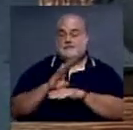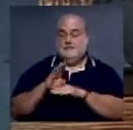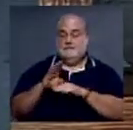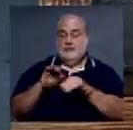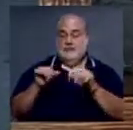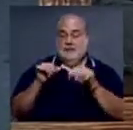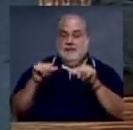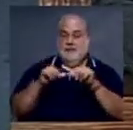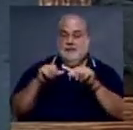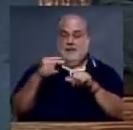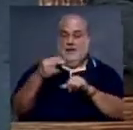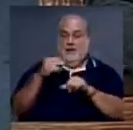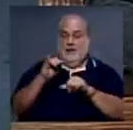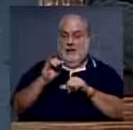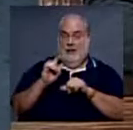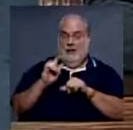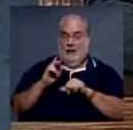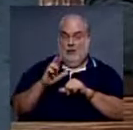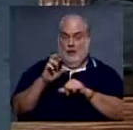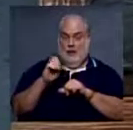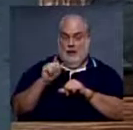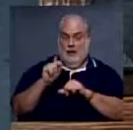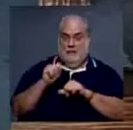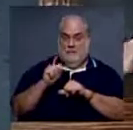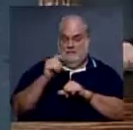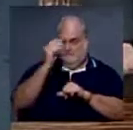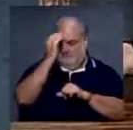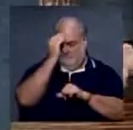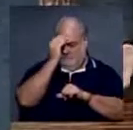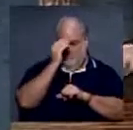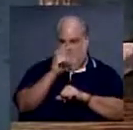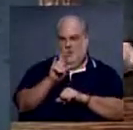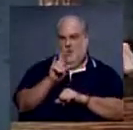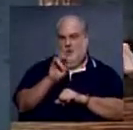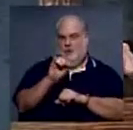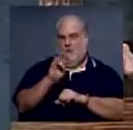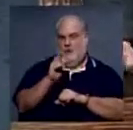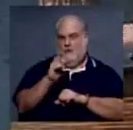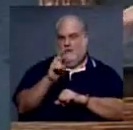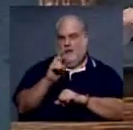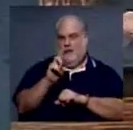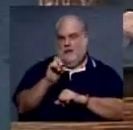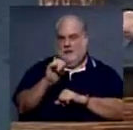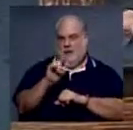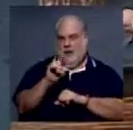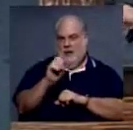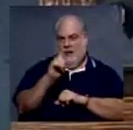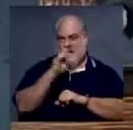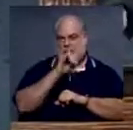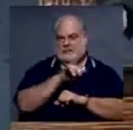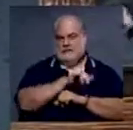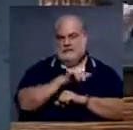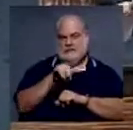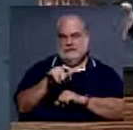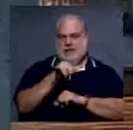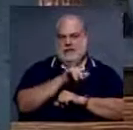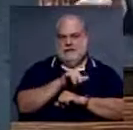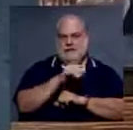Hillcrest. As you guys are all aware, Riverdale is a lot like Hillcrest in that there